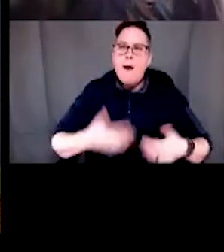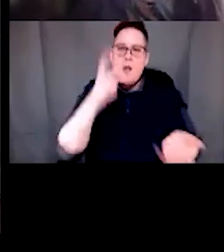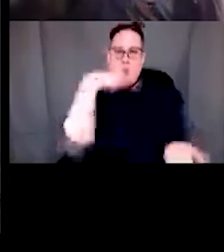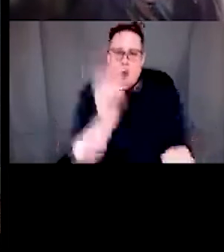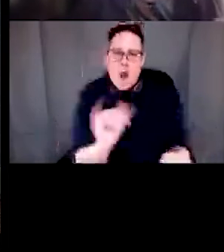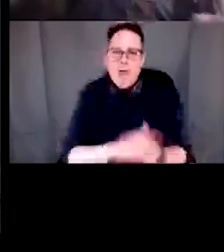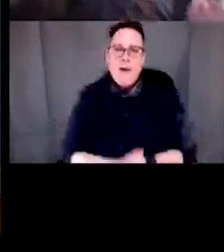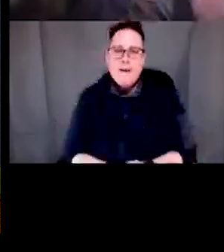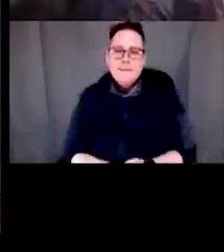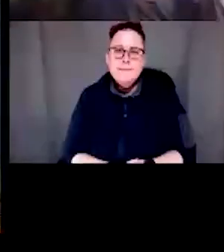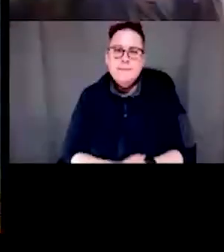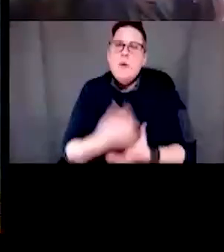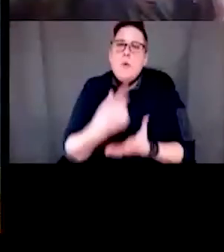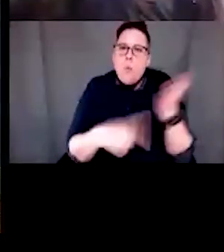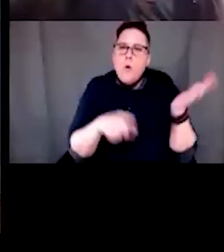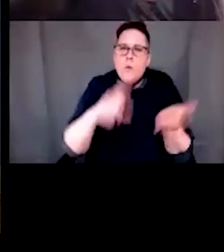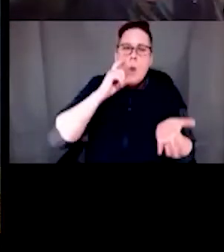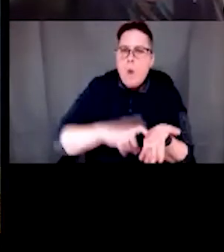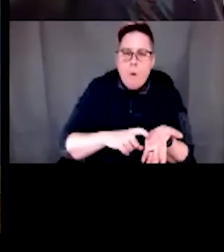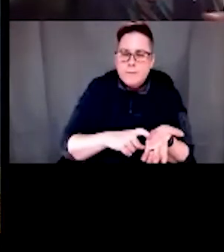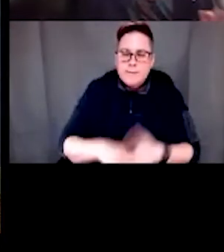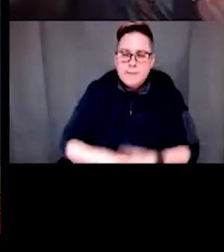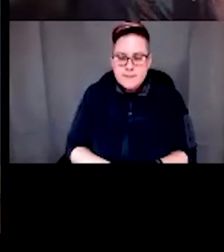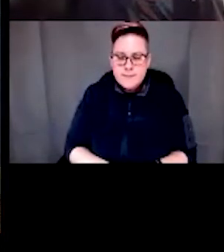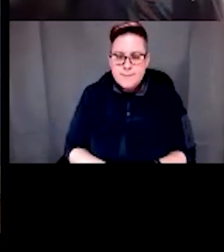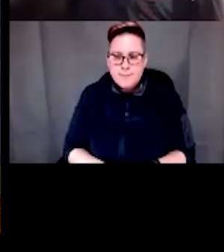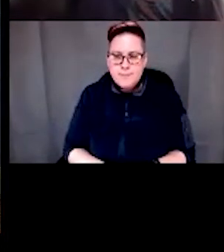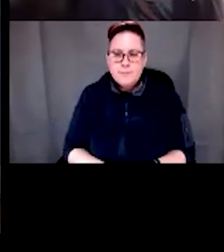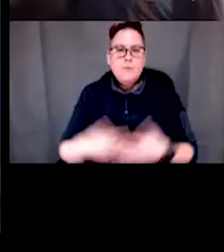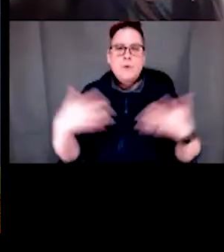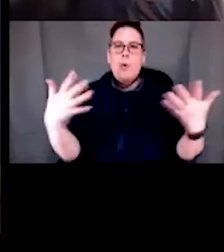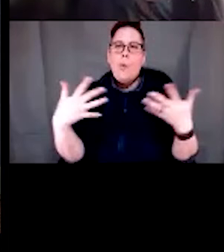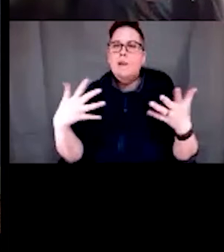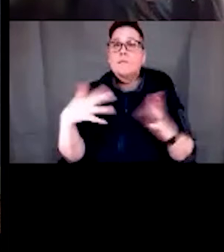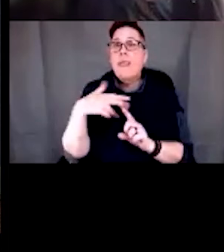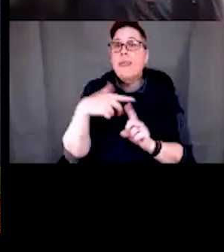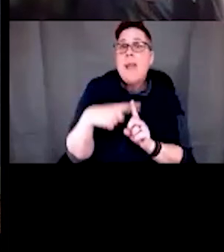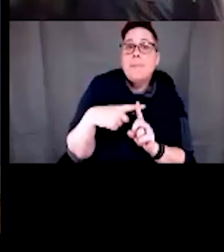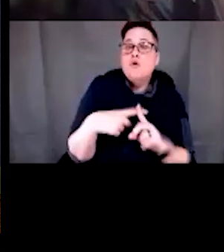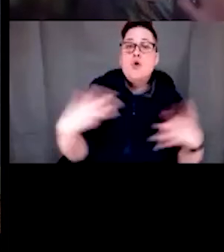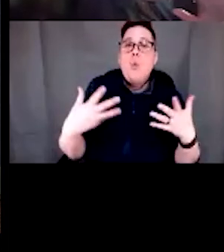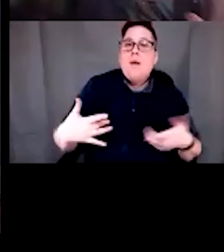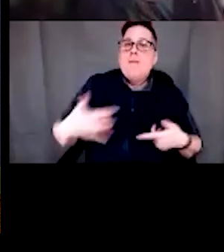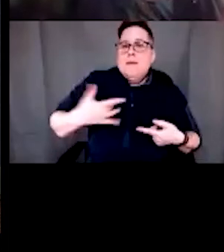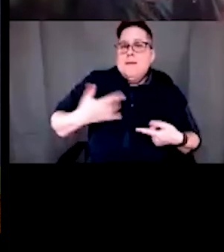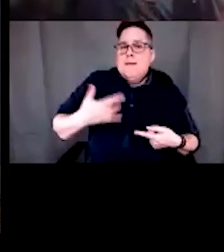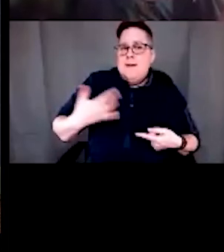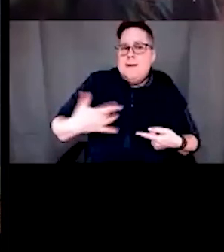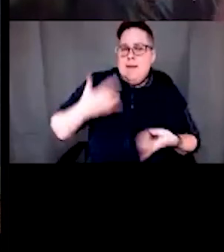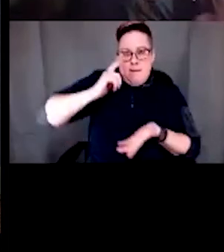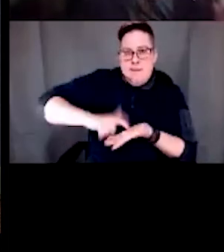like? What do you notice about it? What's its temperature? What are the emotions that you can pick